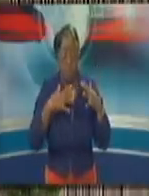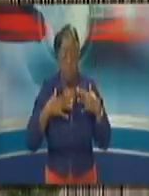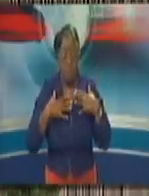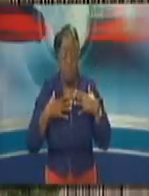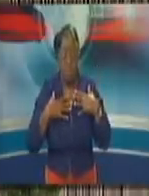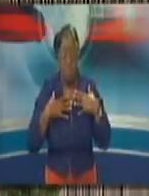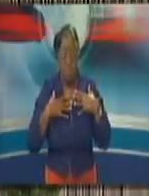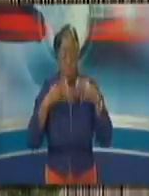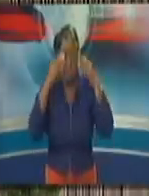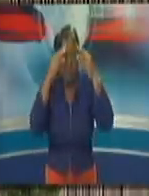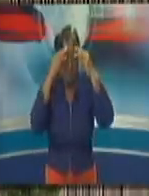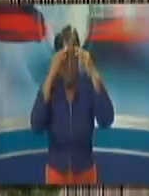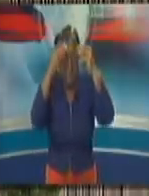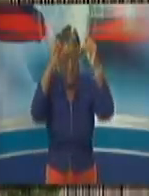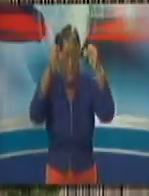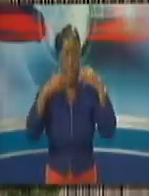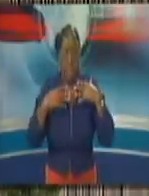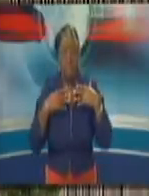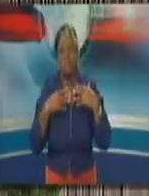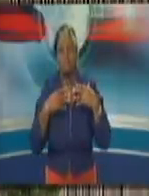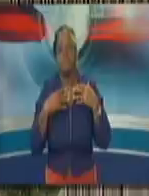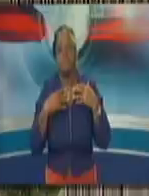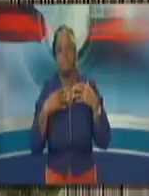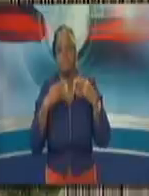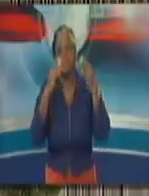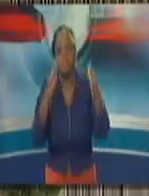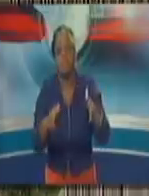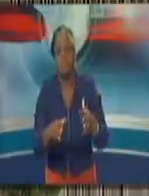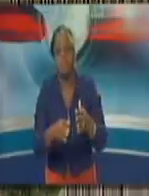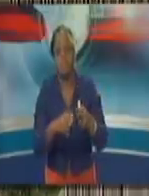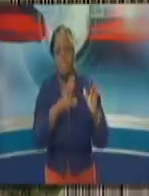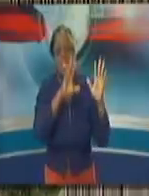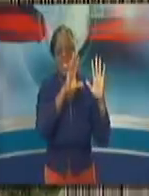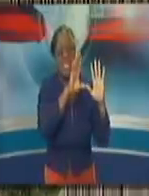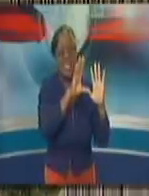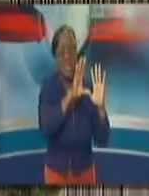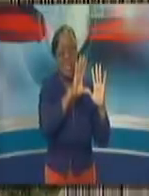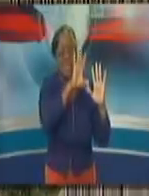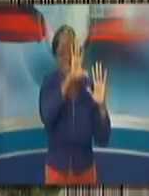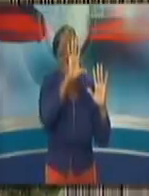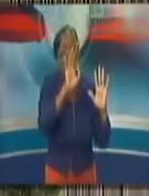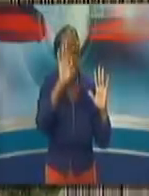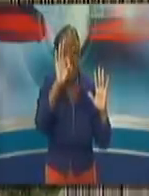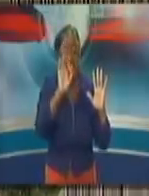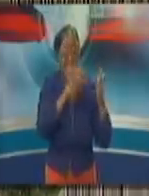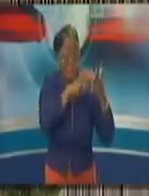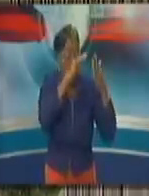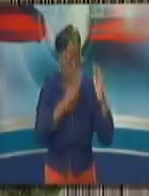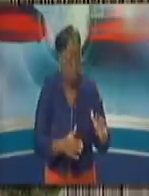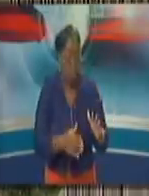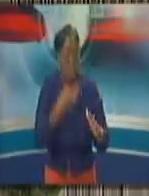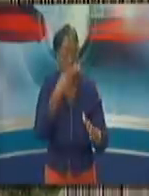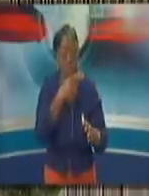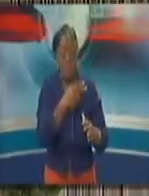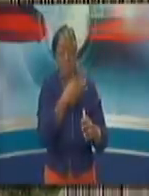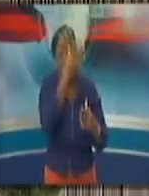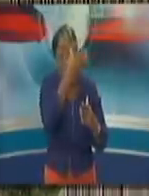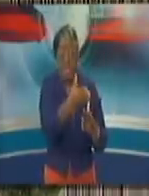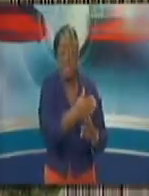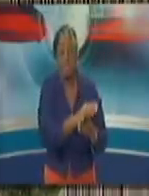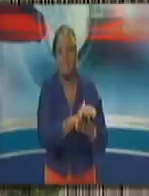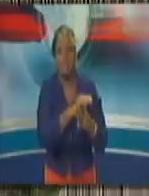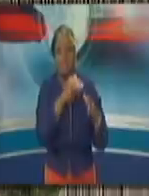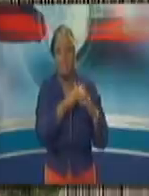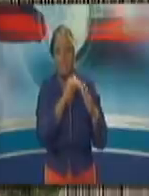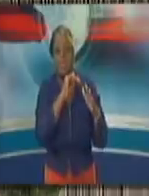yesterday announced that there were 99 students on call, mostly regional students. Have you been in contact with them